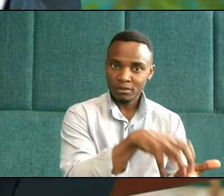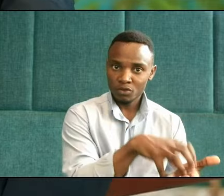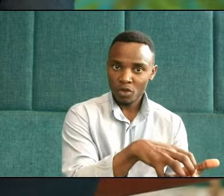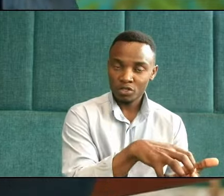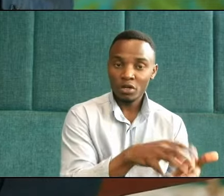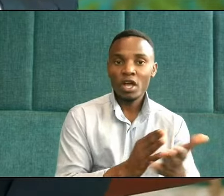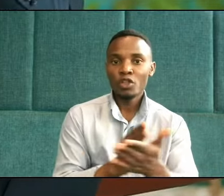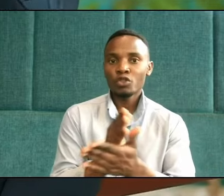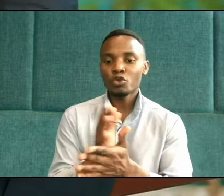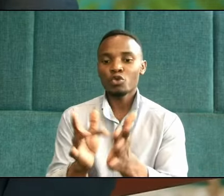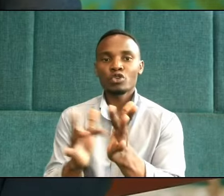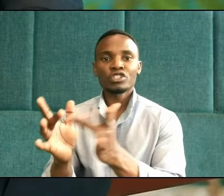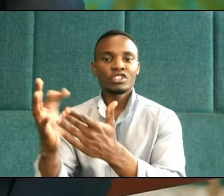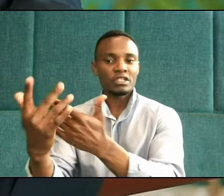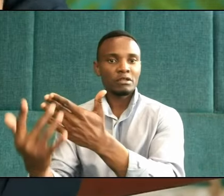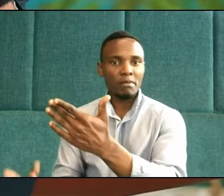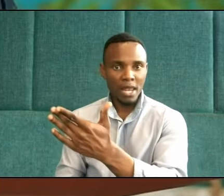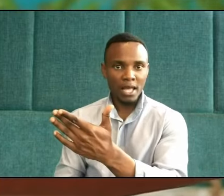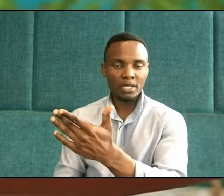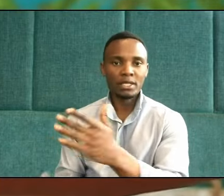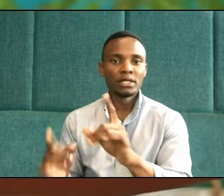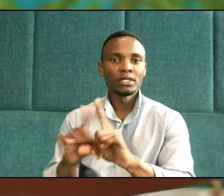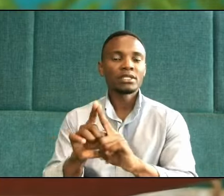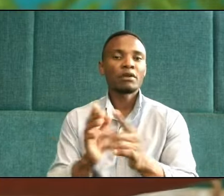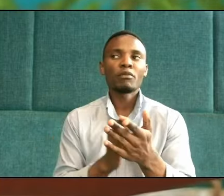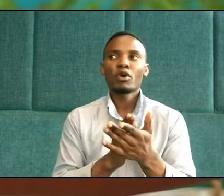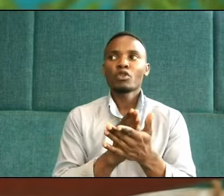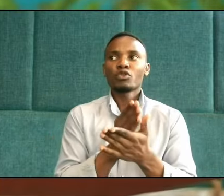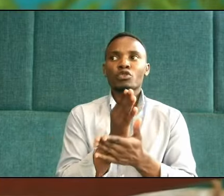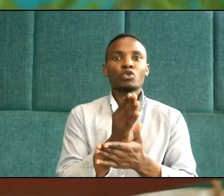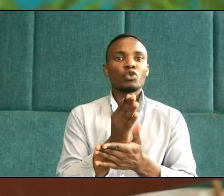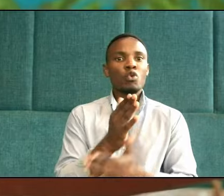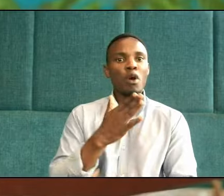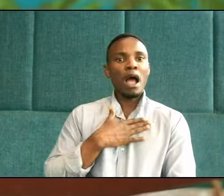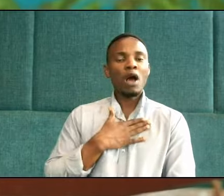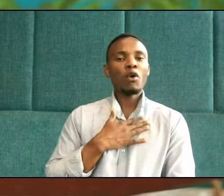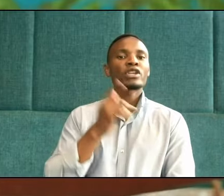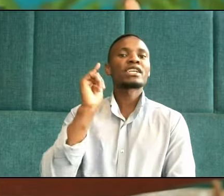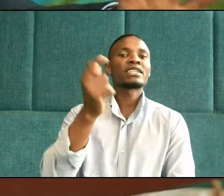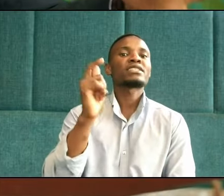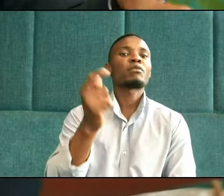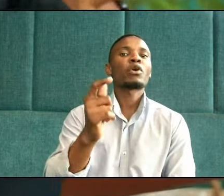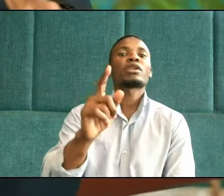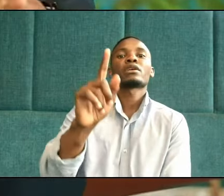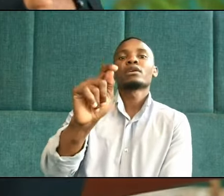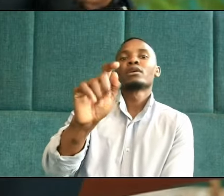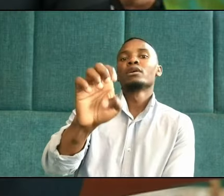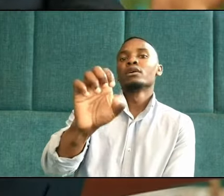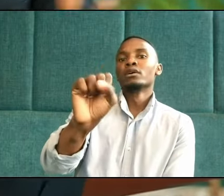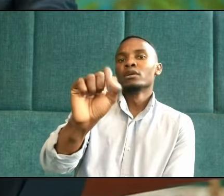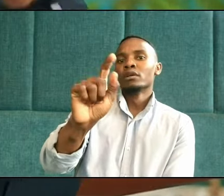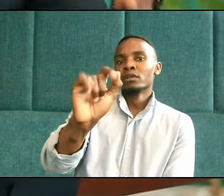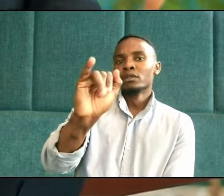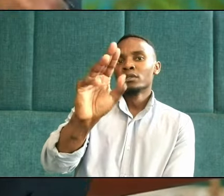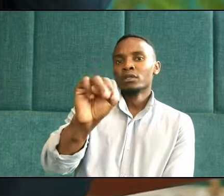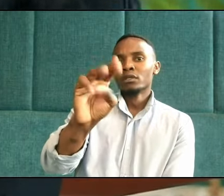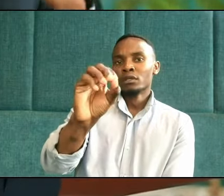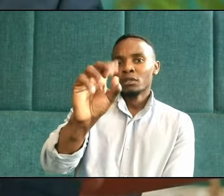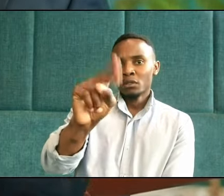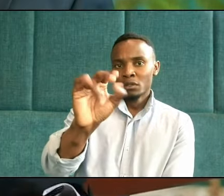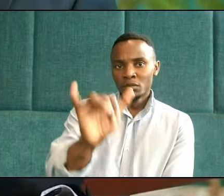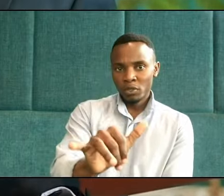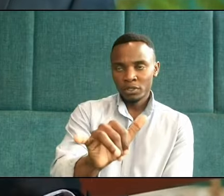through the blood of Jesus Christ and the word of our testimony. The blood has already brought